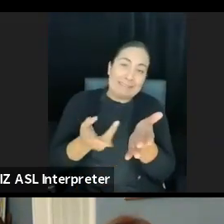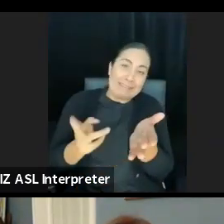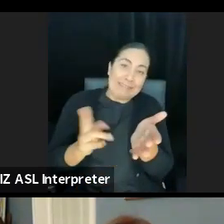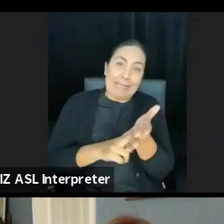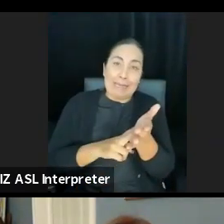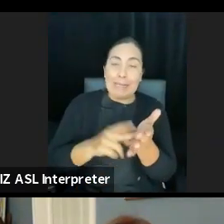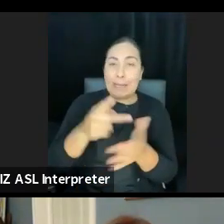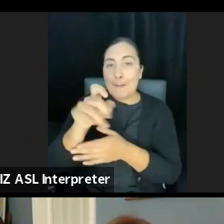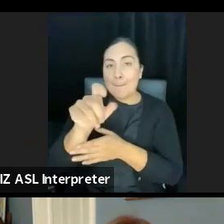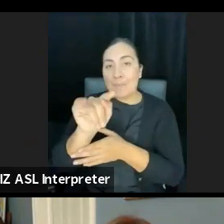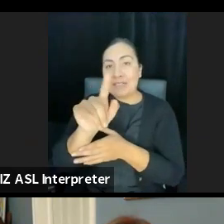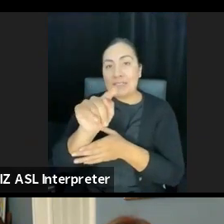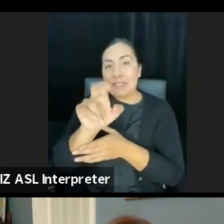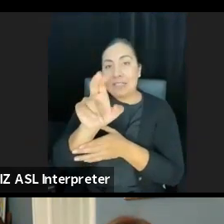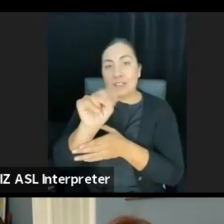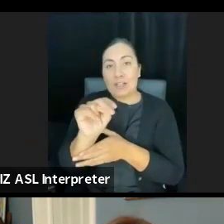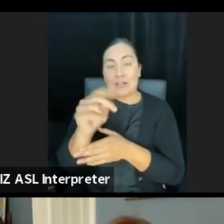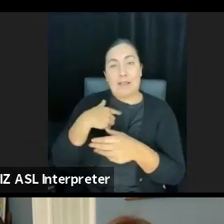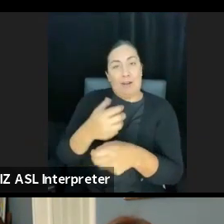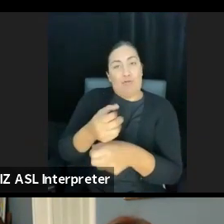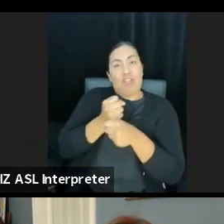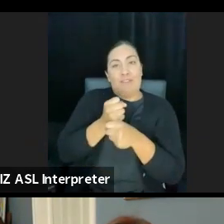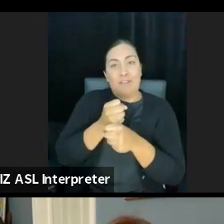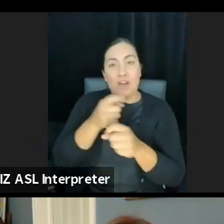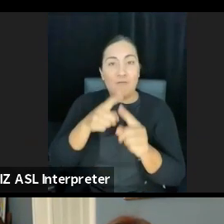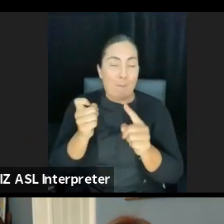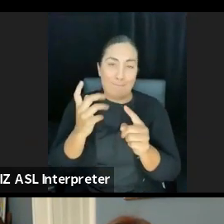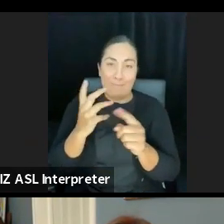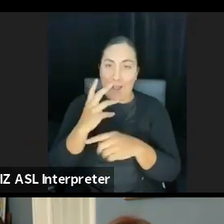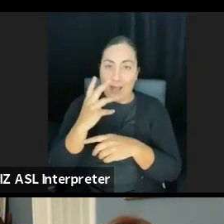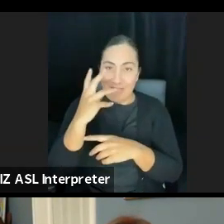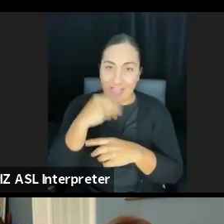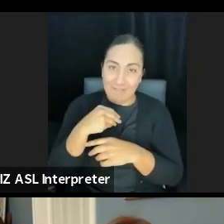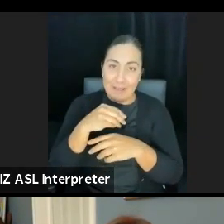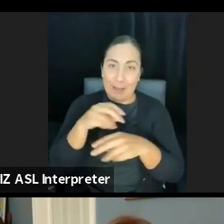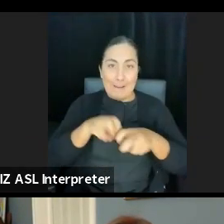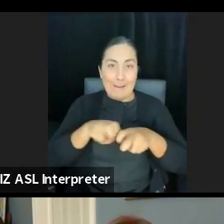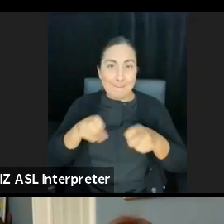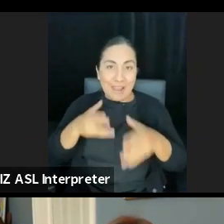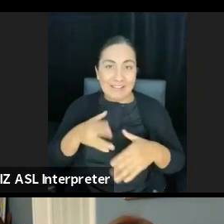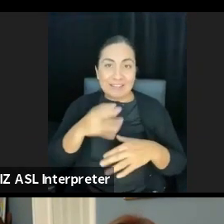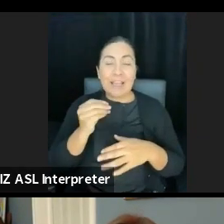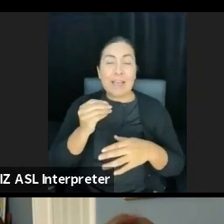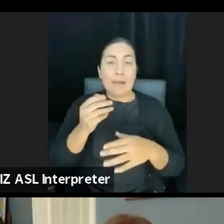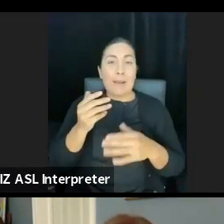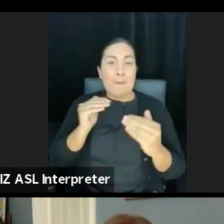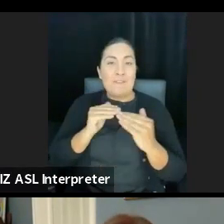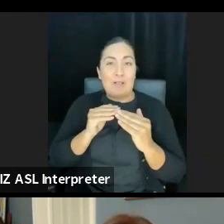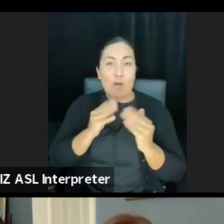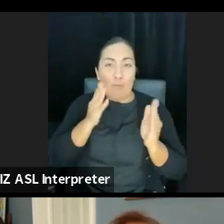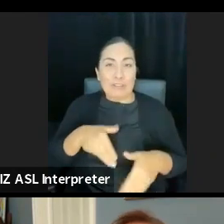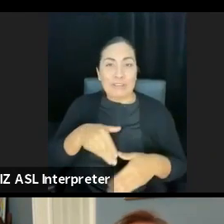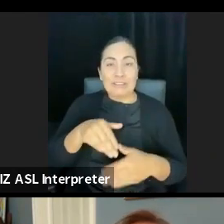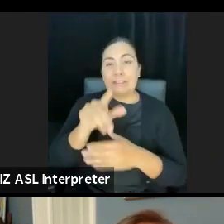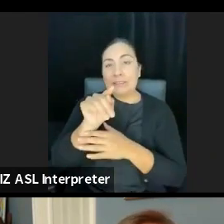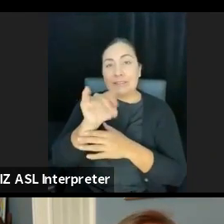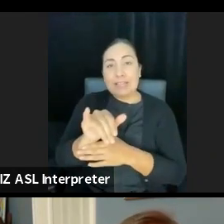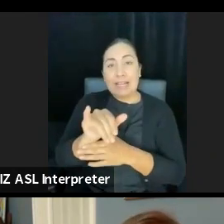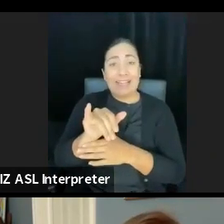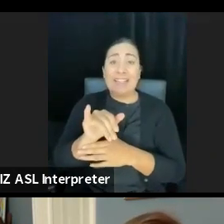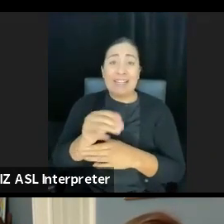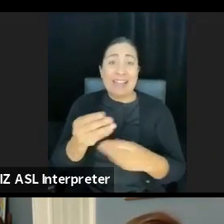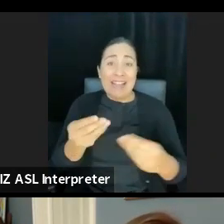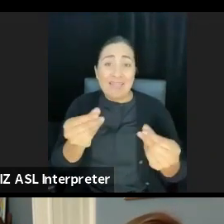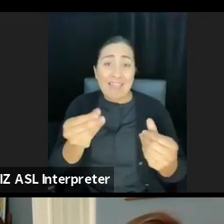received from our a lovely panelist and fellow person here, Ty Defoe. Land is sacred, stand